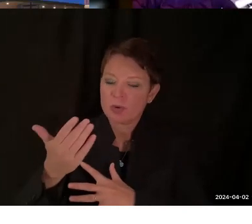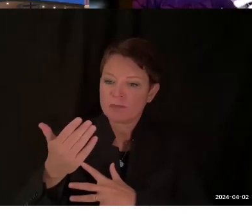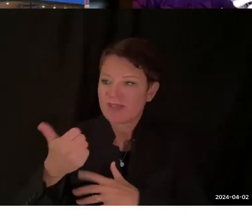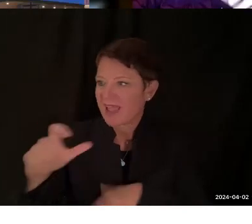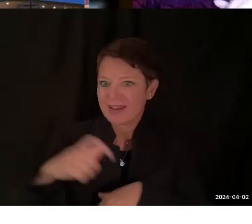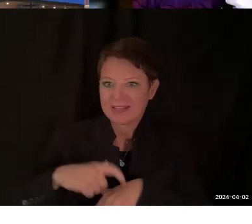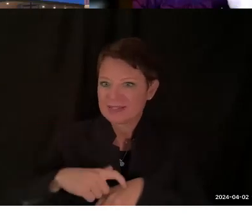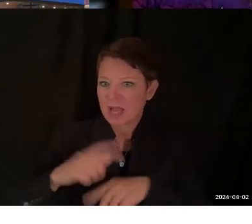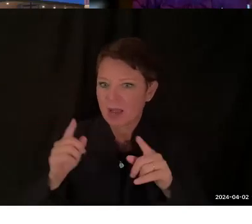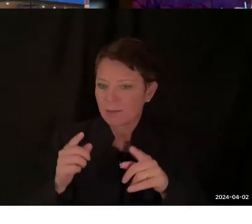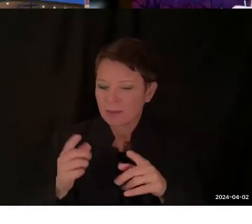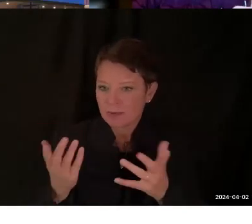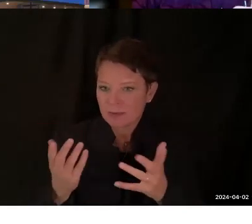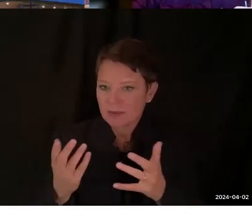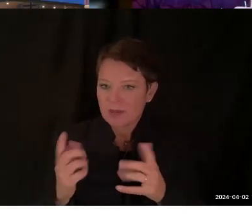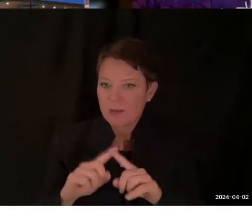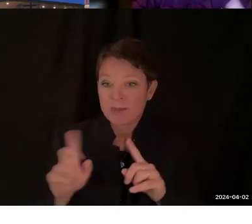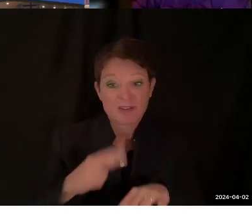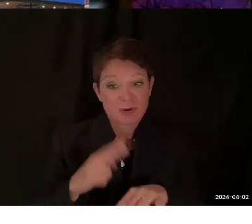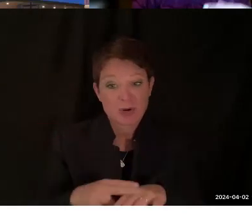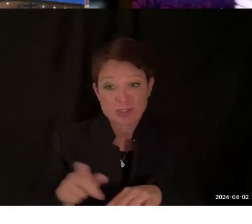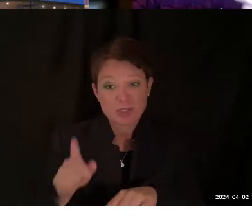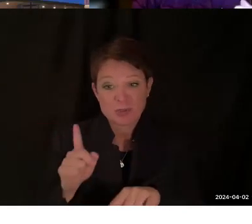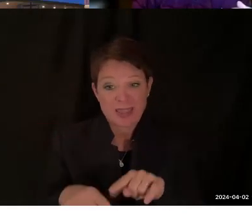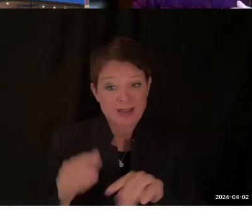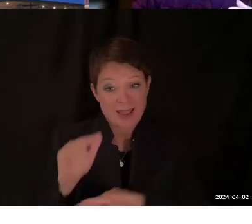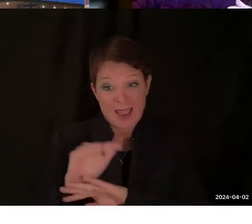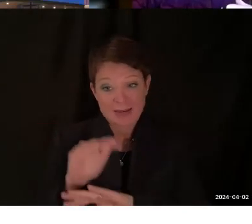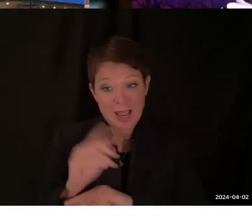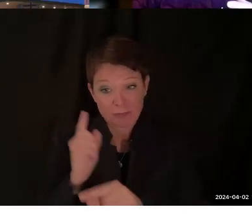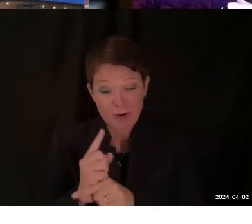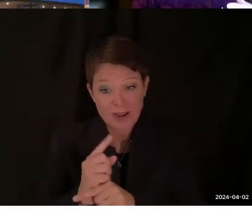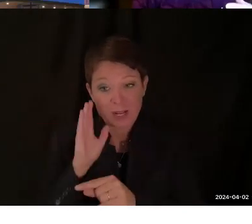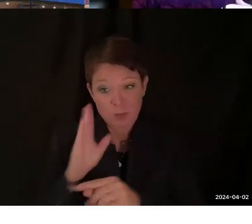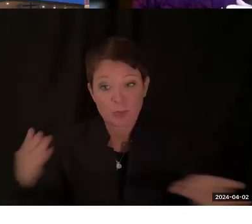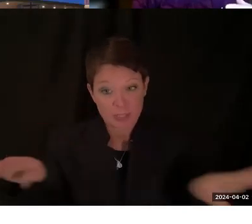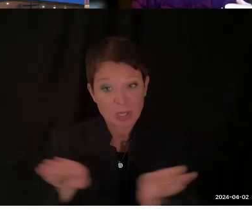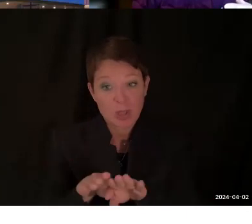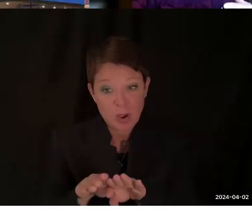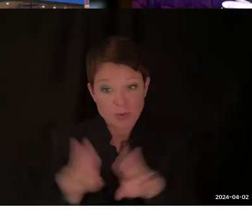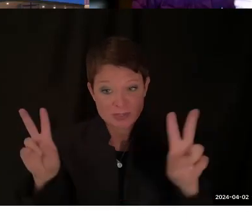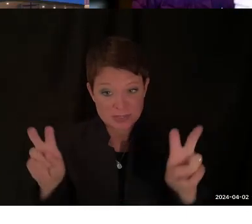time. And of course you won't be able to at night, right? It's going to be closed.